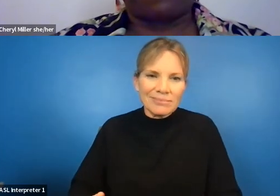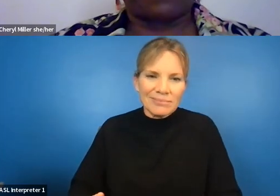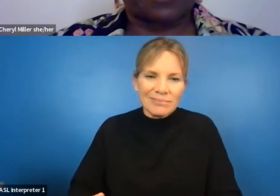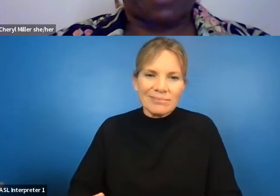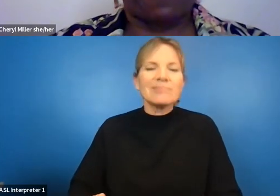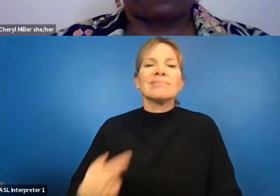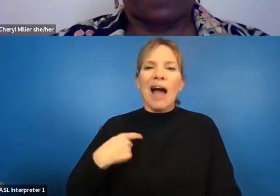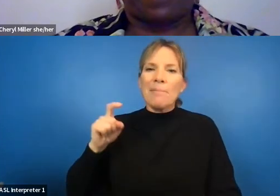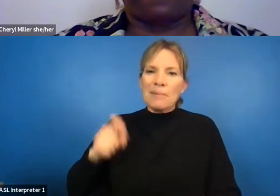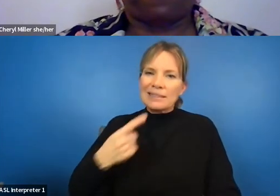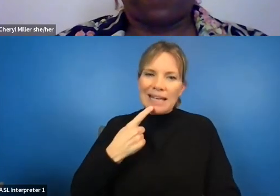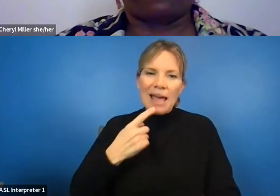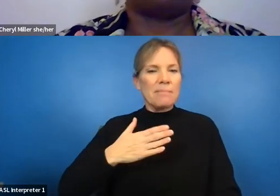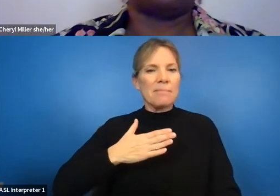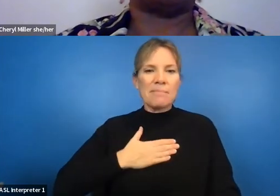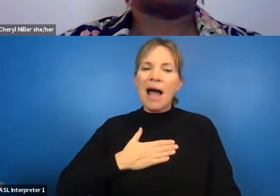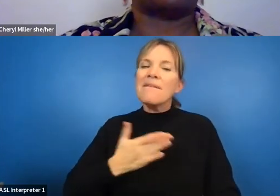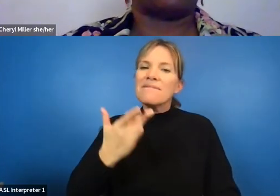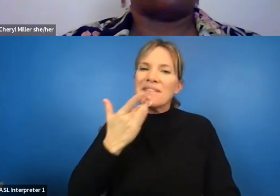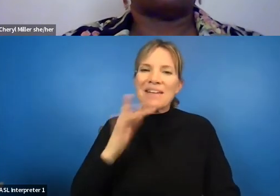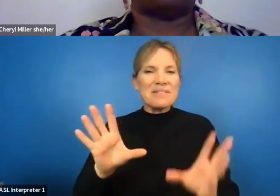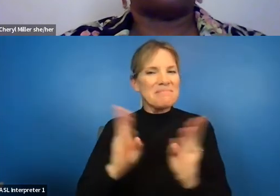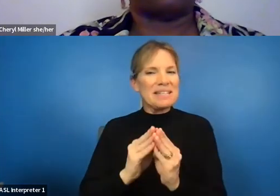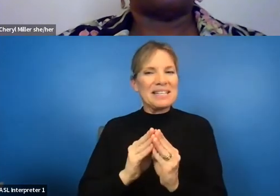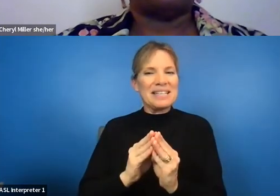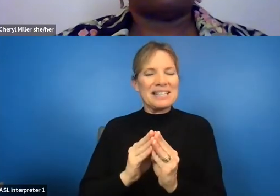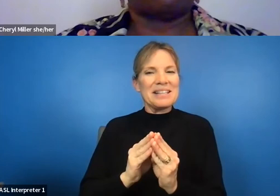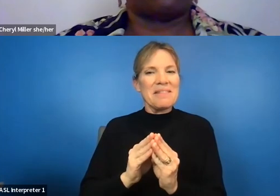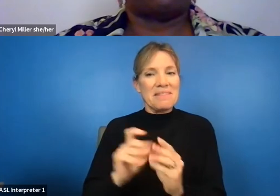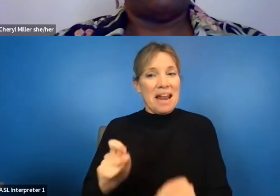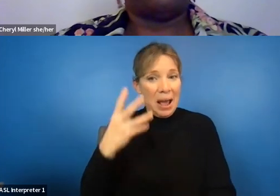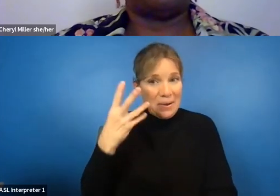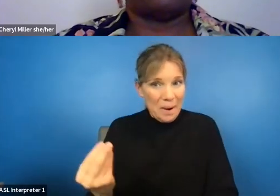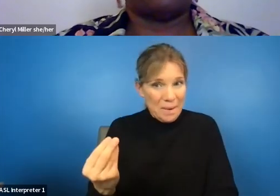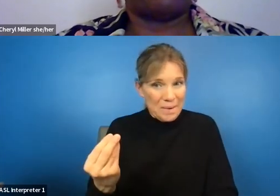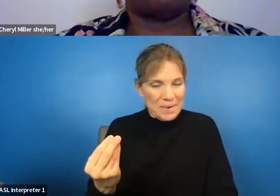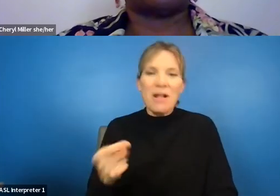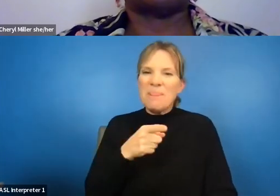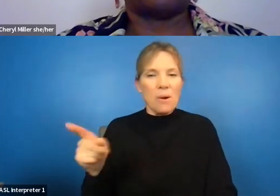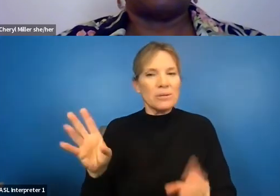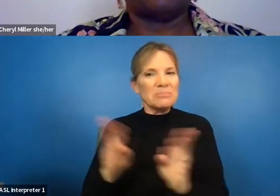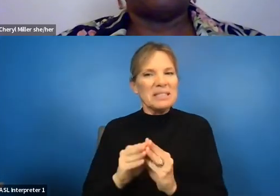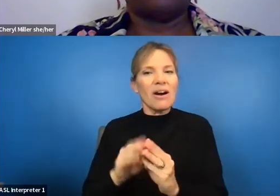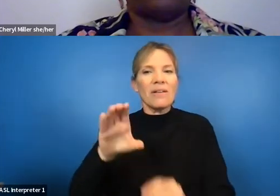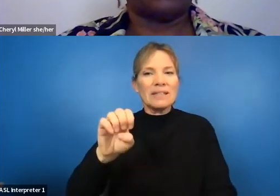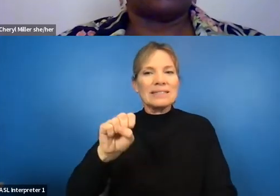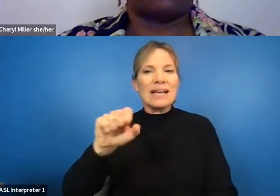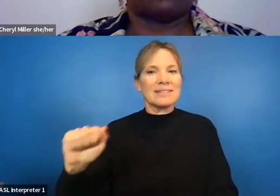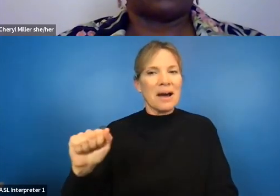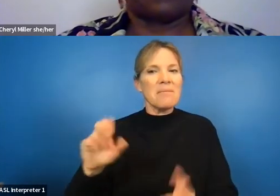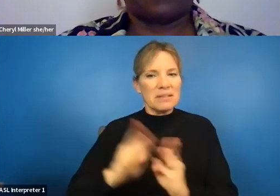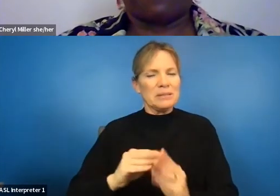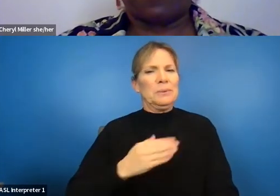And I have to say my favorite meetings that I go to are the CESSA